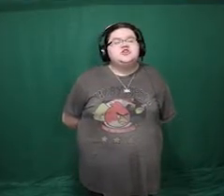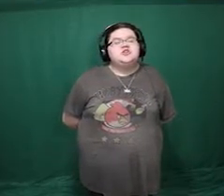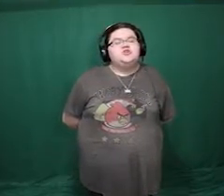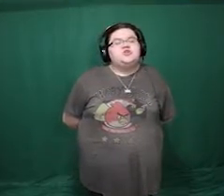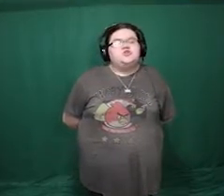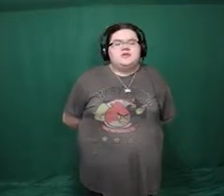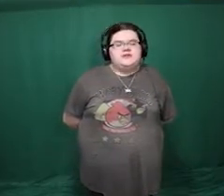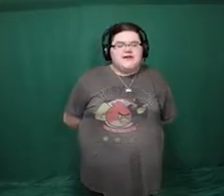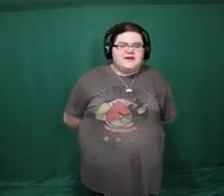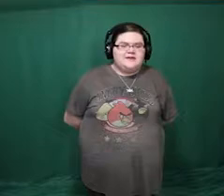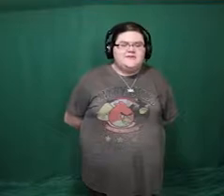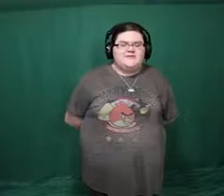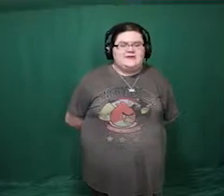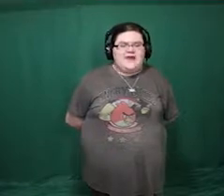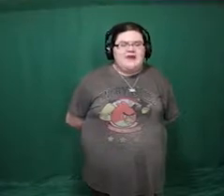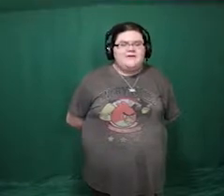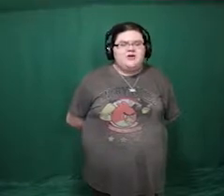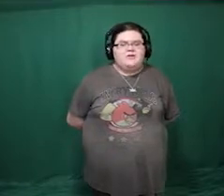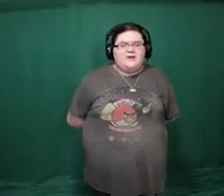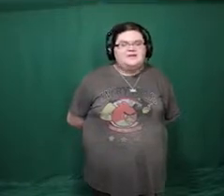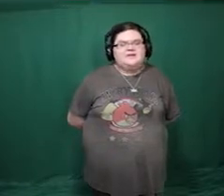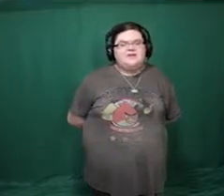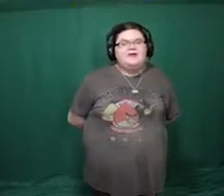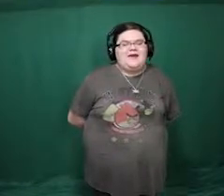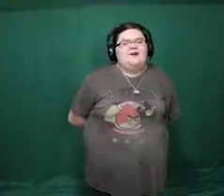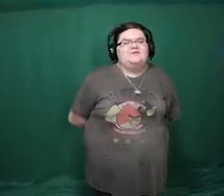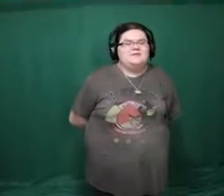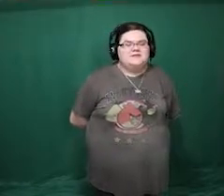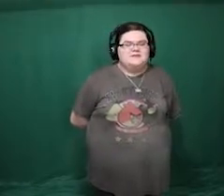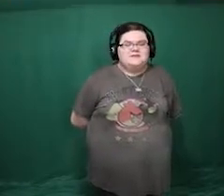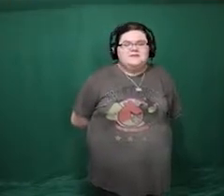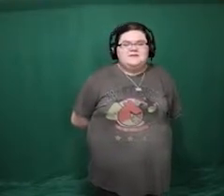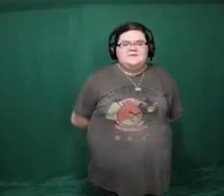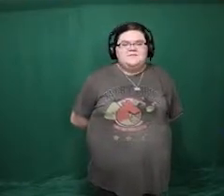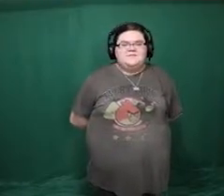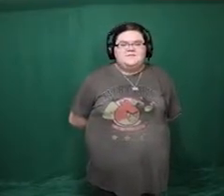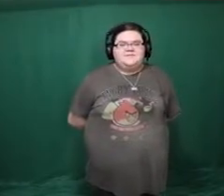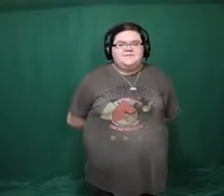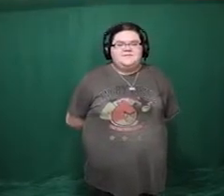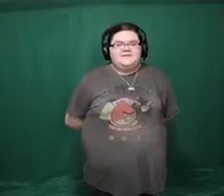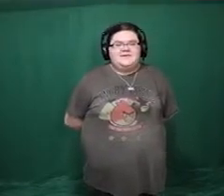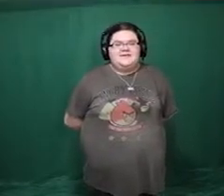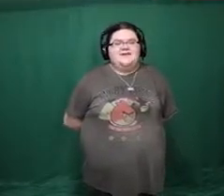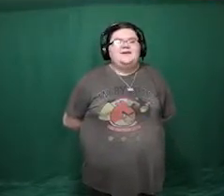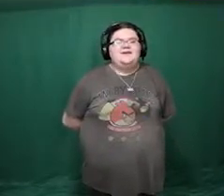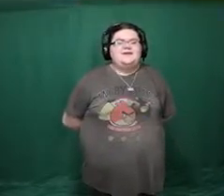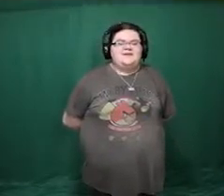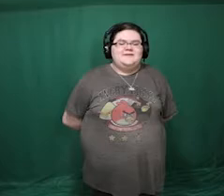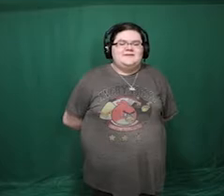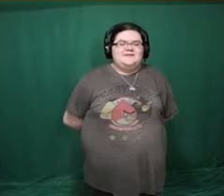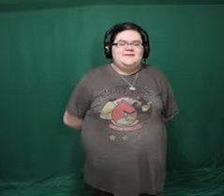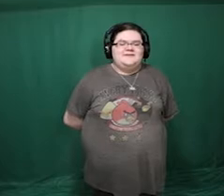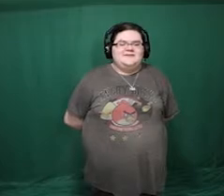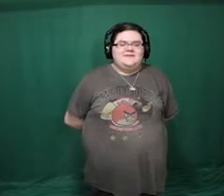Is it like 2 to 3 seconds of the game are basically what count? Different breed.